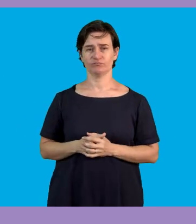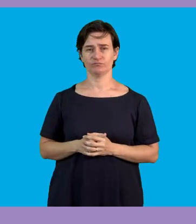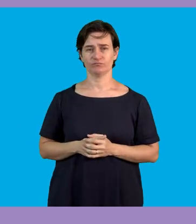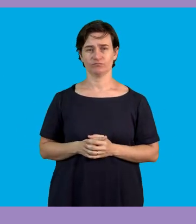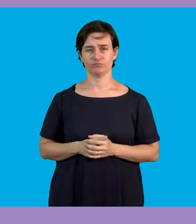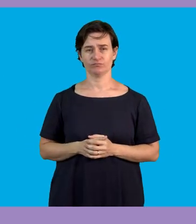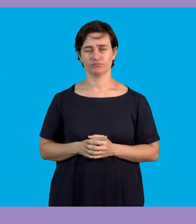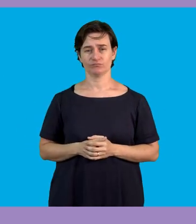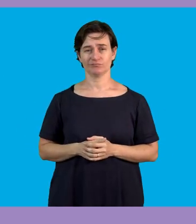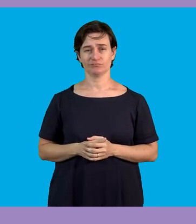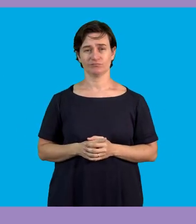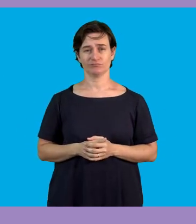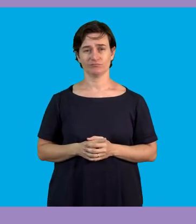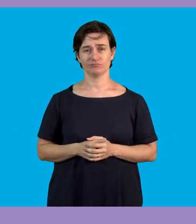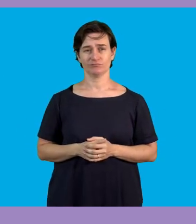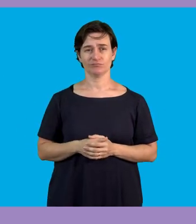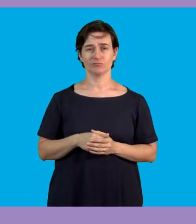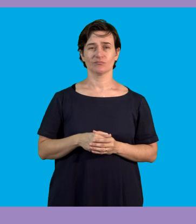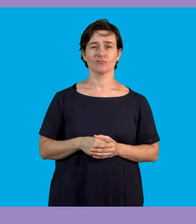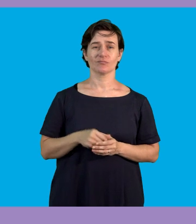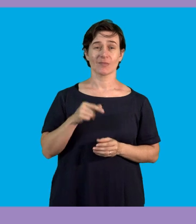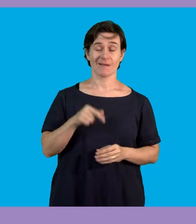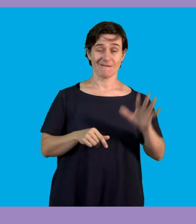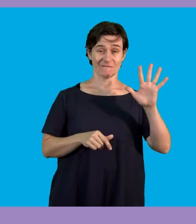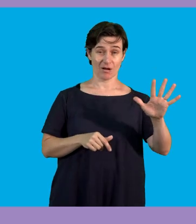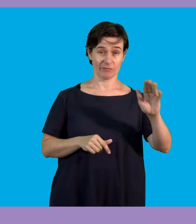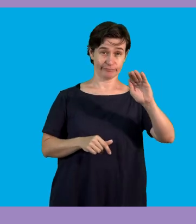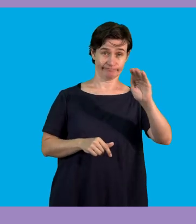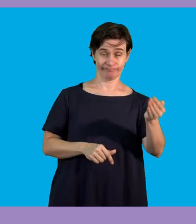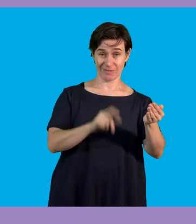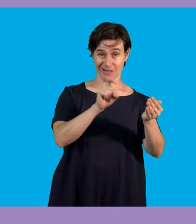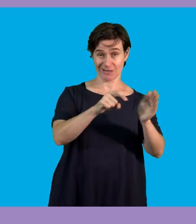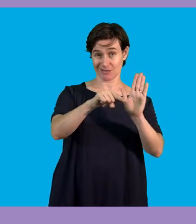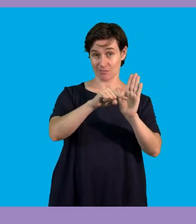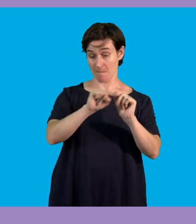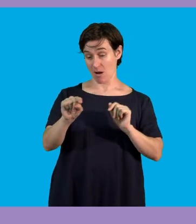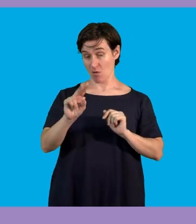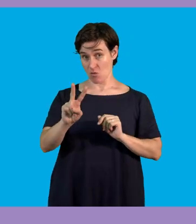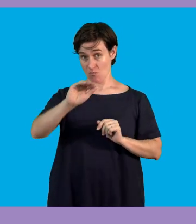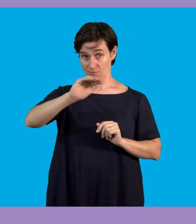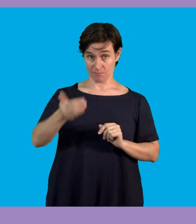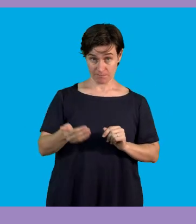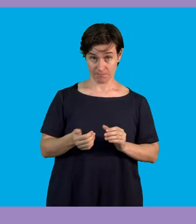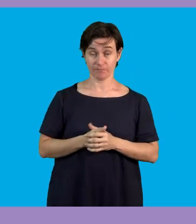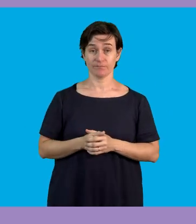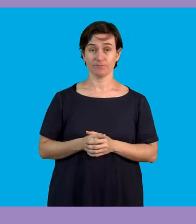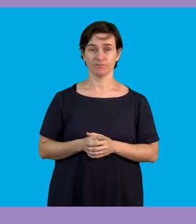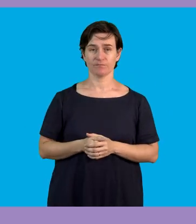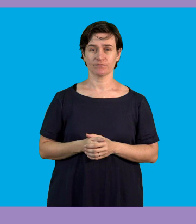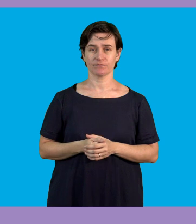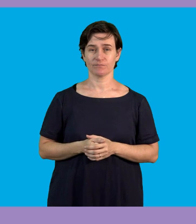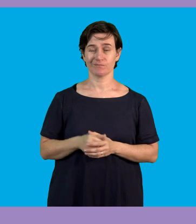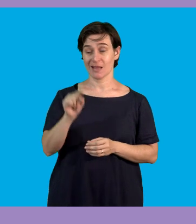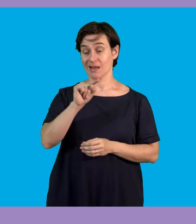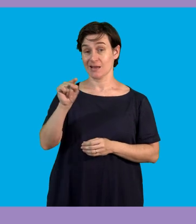solve the equation of the product of 5 and x minus 2, which